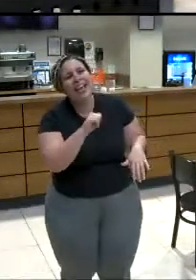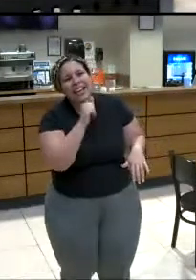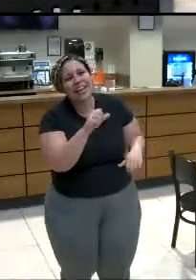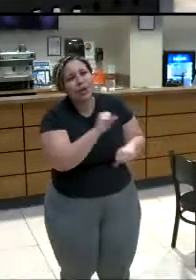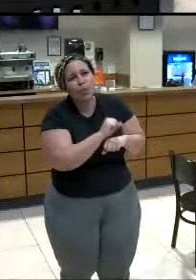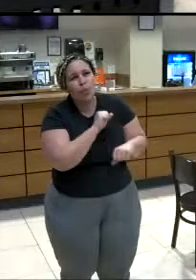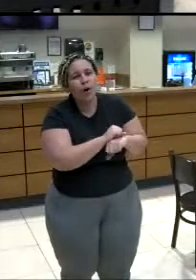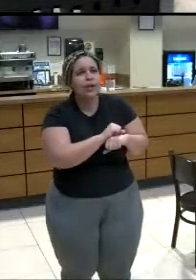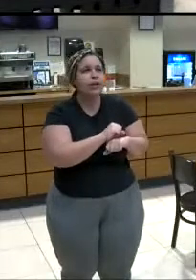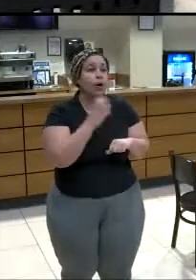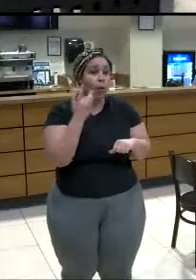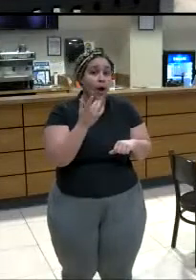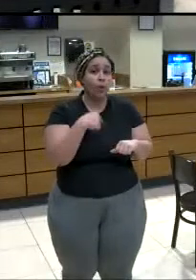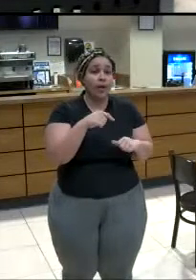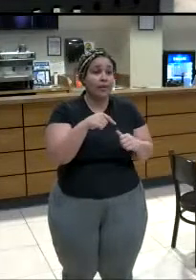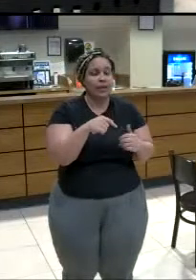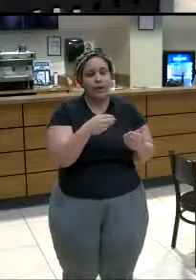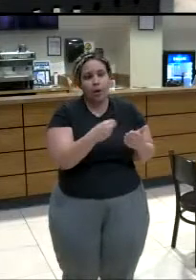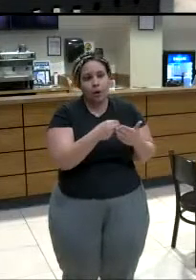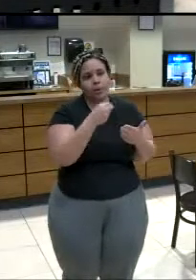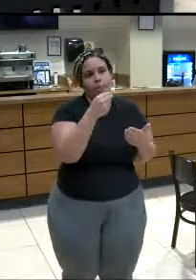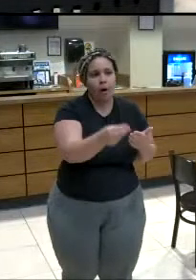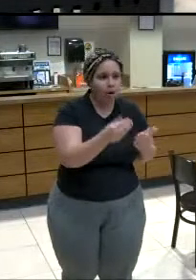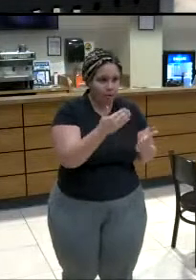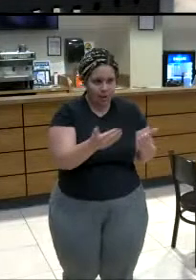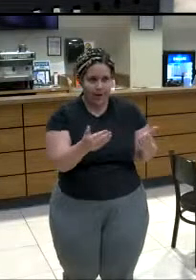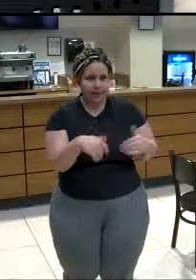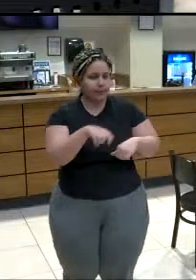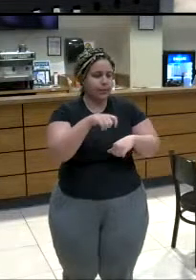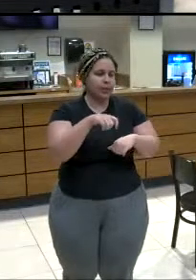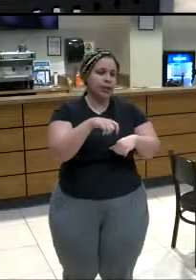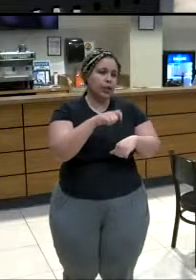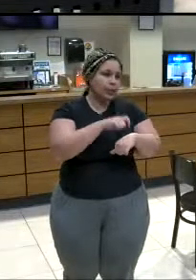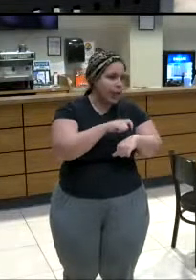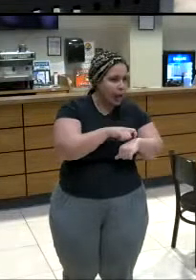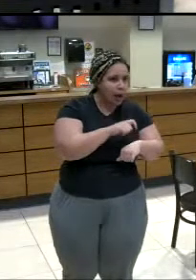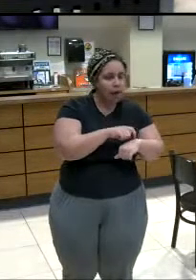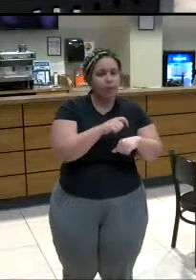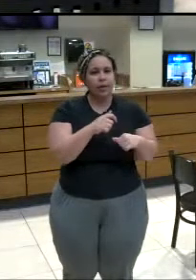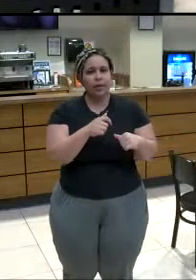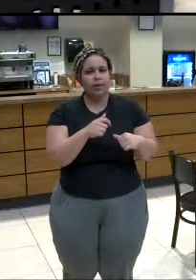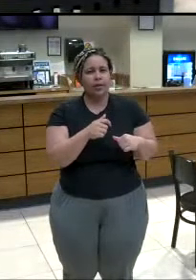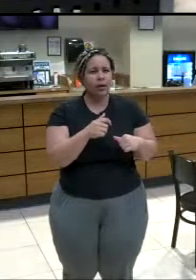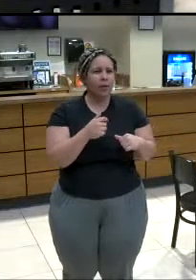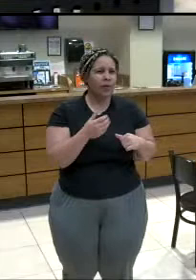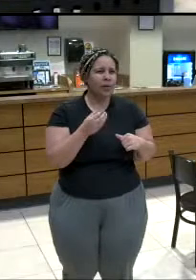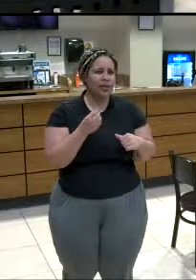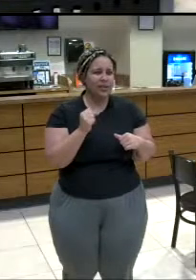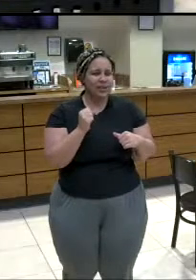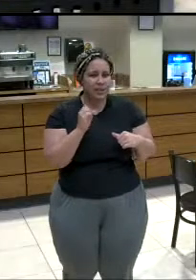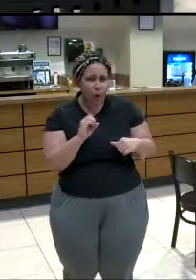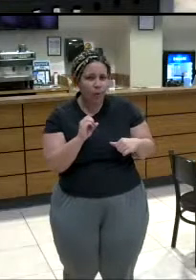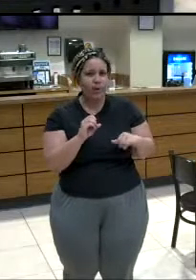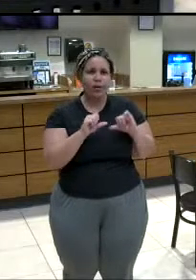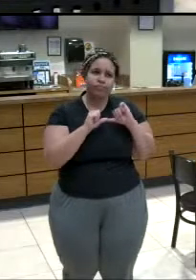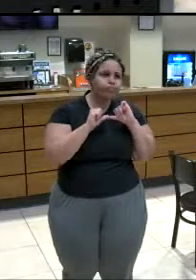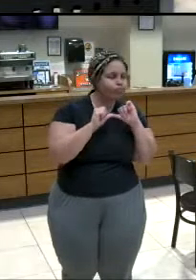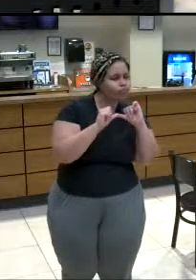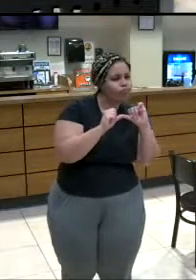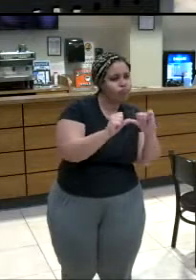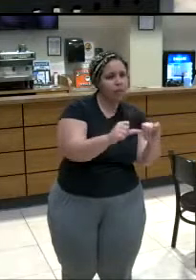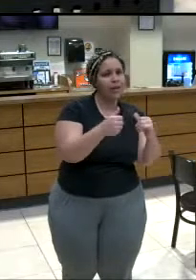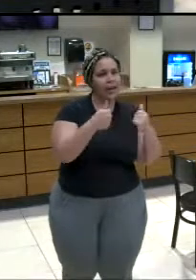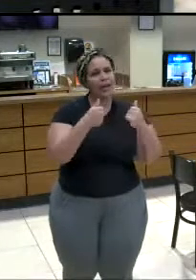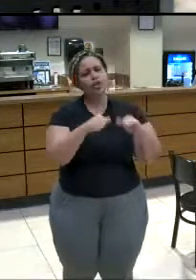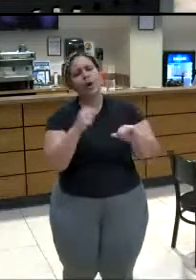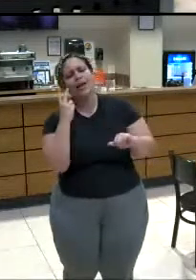invested time. So I think that really is what the goal is aimed at, in saying we're going to stay the course to try to give things time to